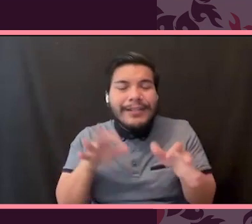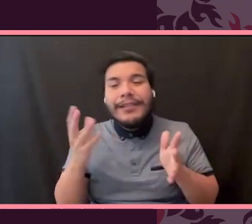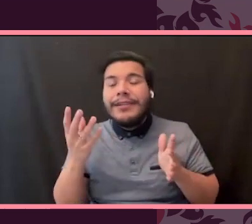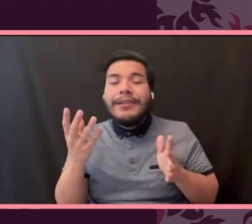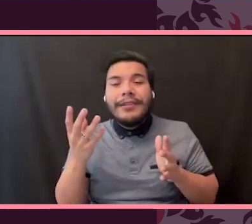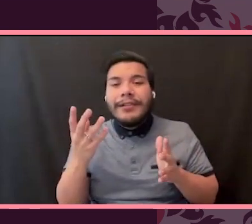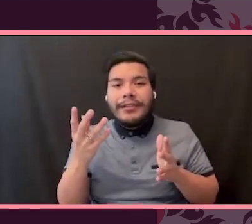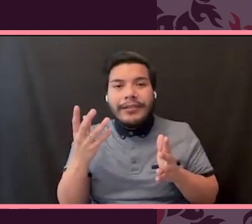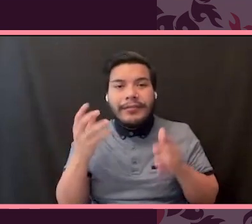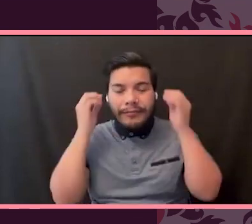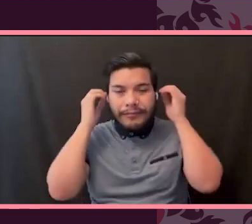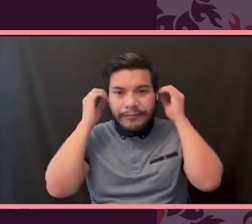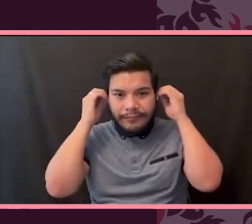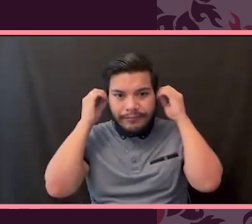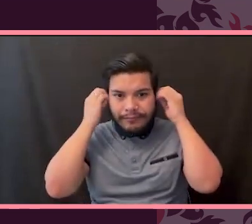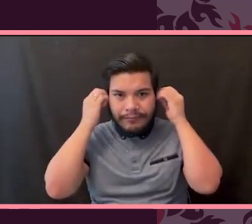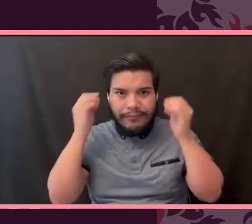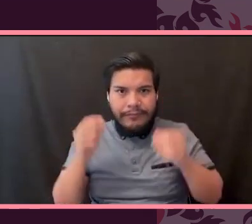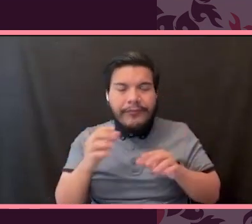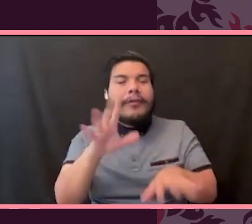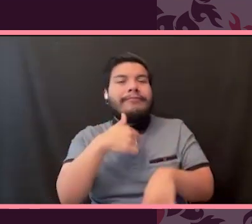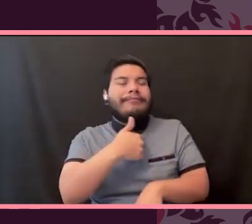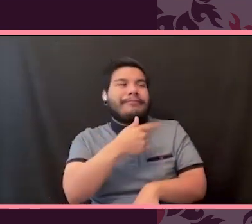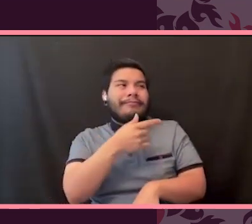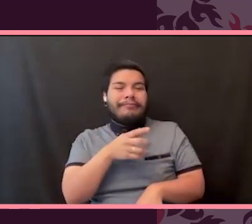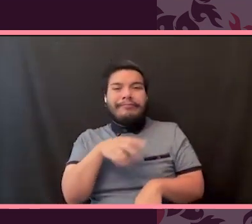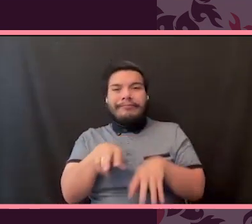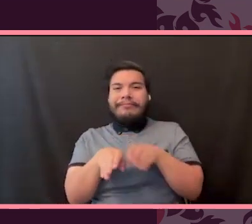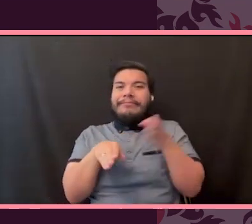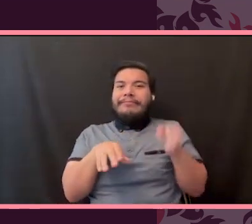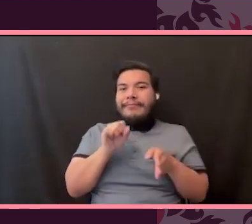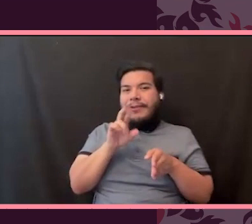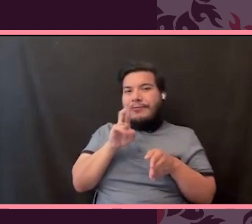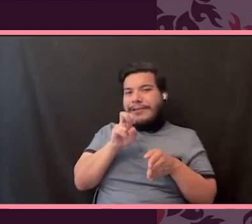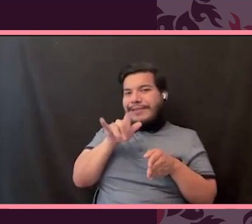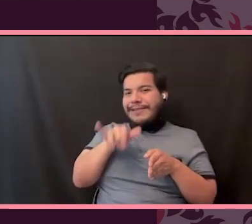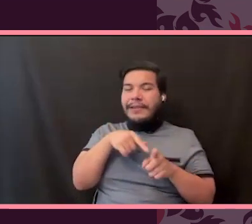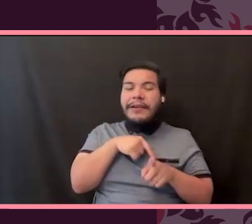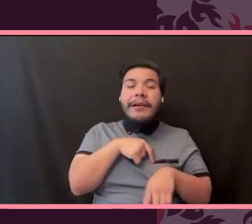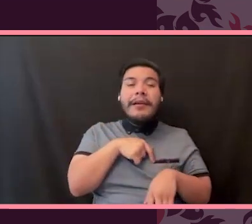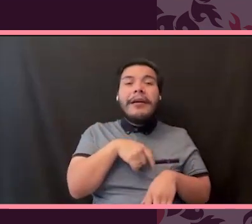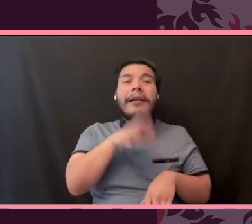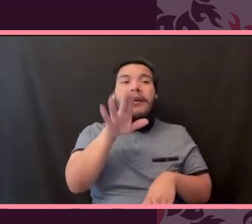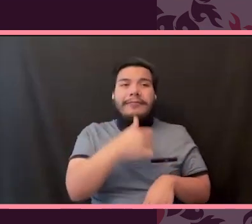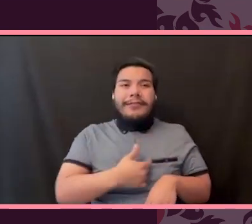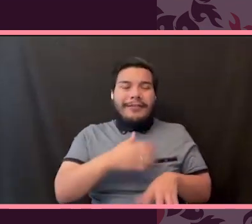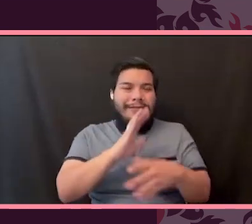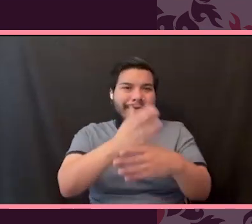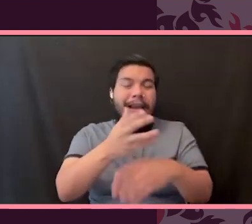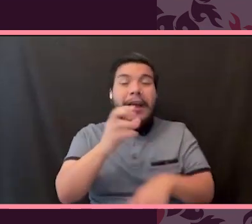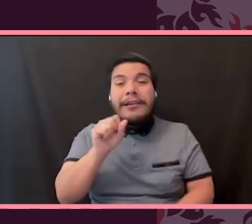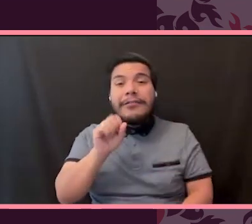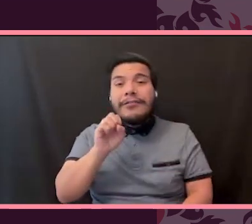Oh, Stimming is go ahead. repetitive behaviors. I apologize. This is Serenity. Stimming is generally defined